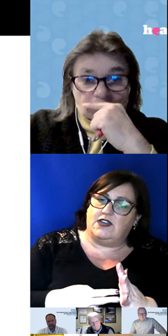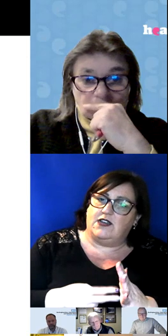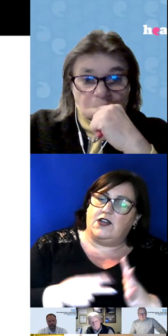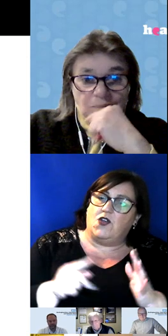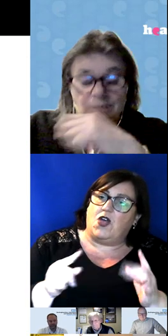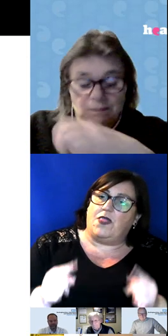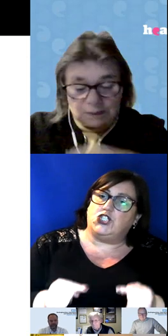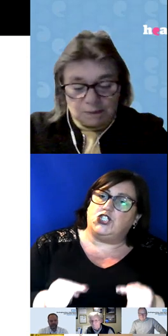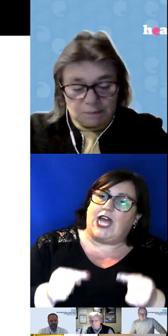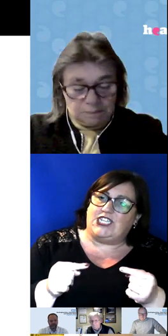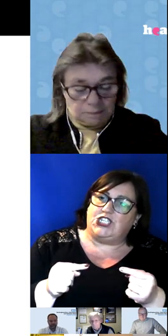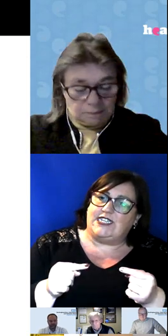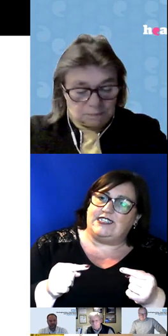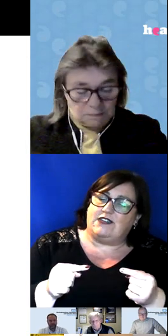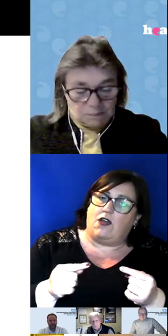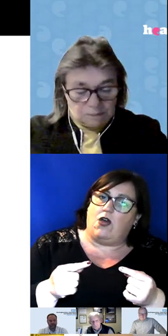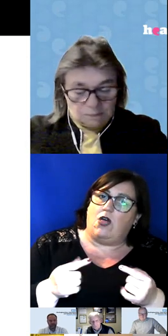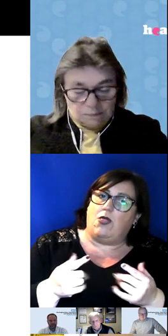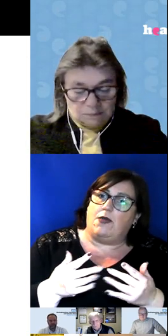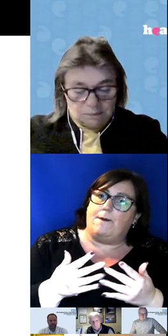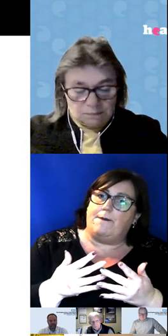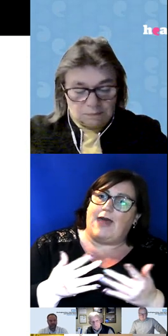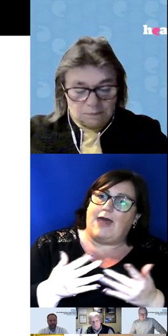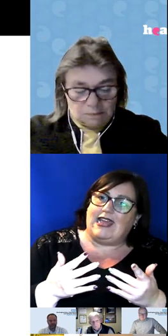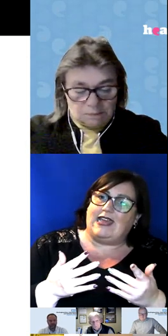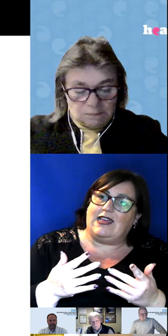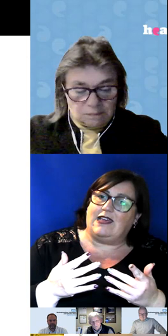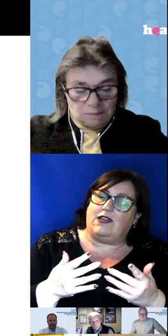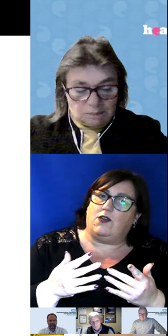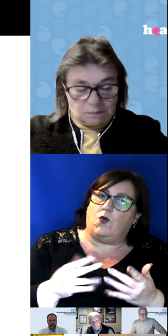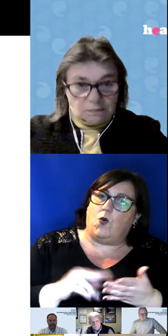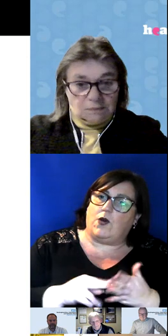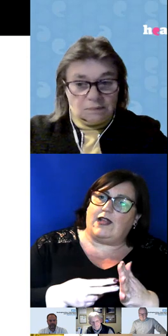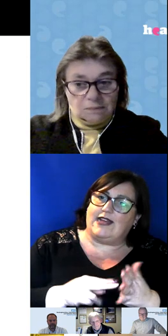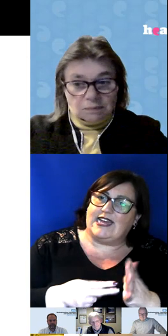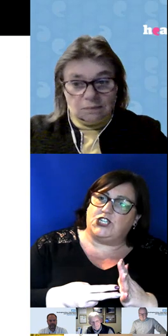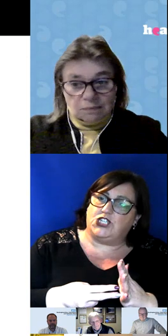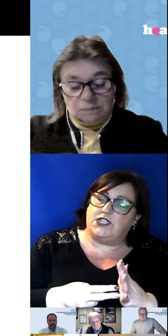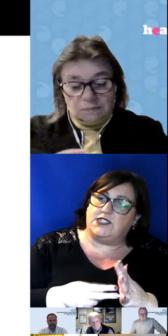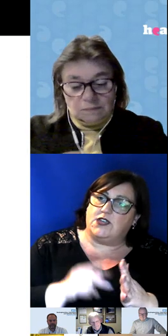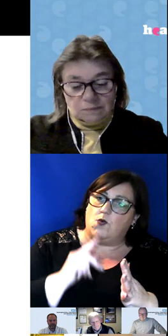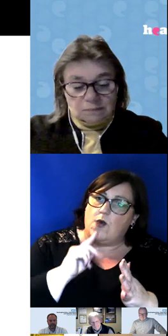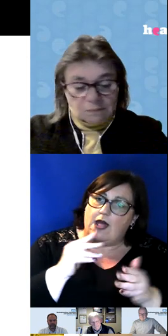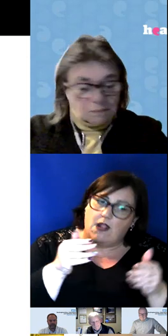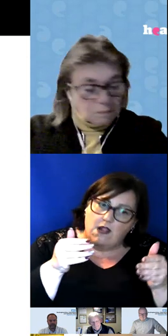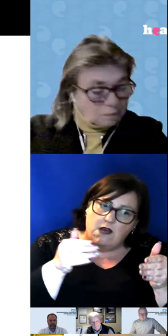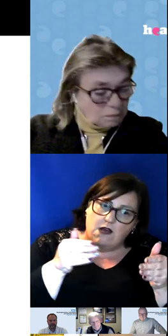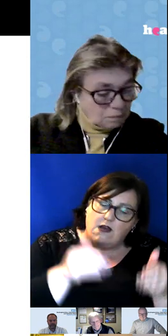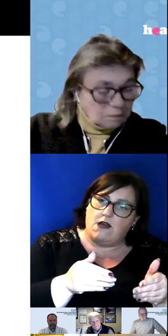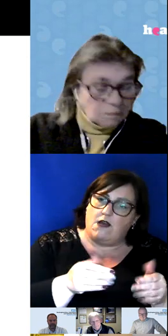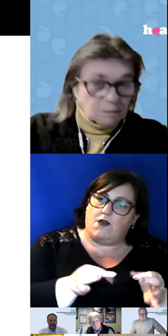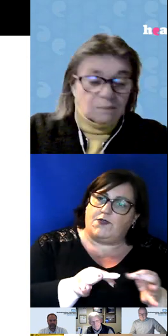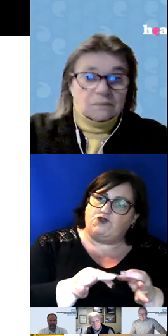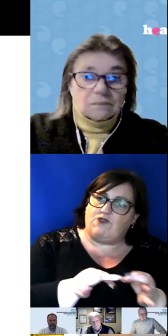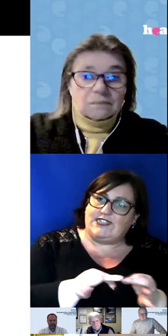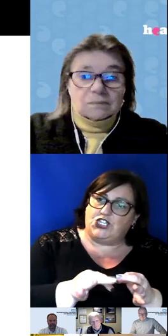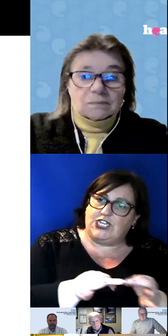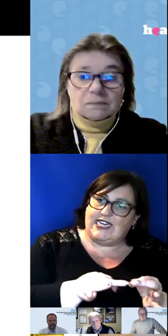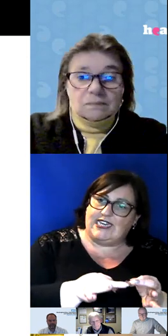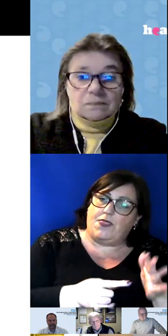all of those organisations will be taking this strategy into account as the priorities that